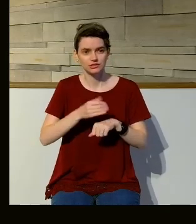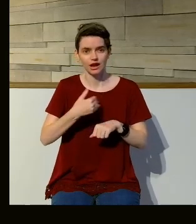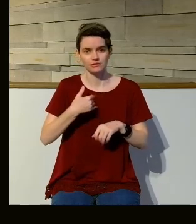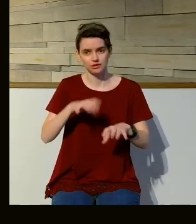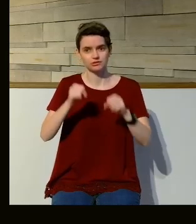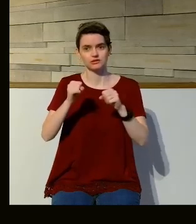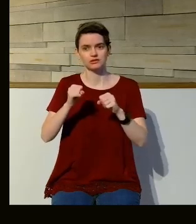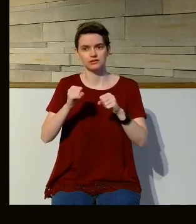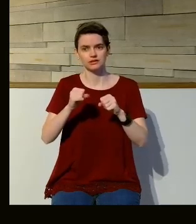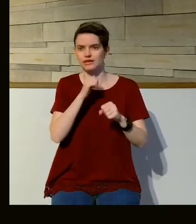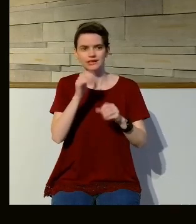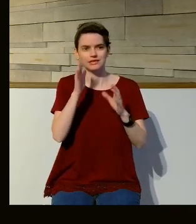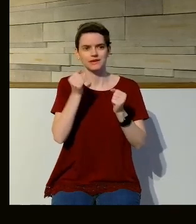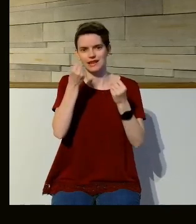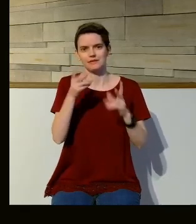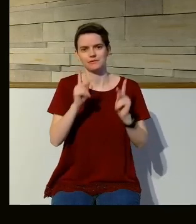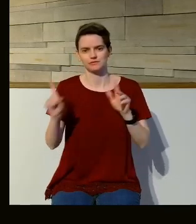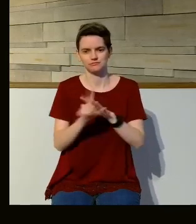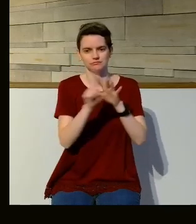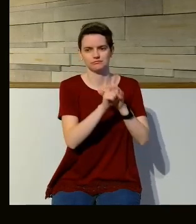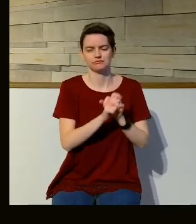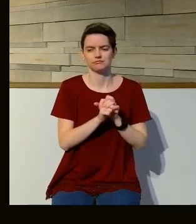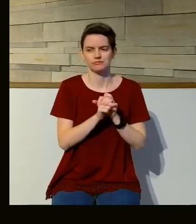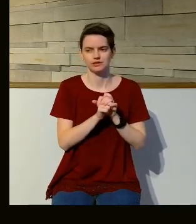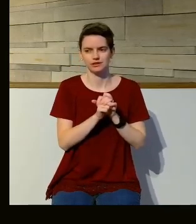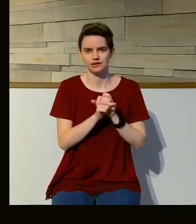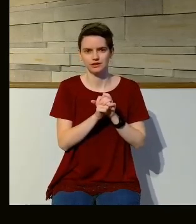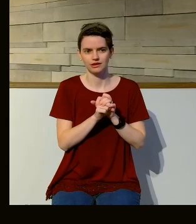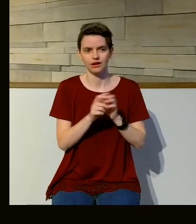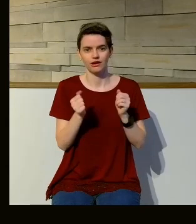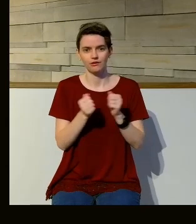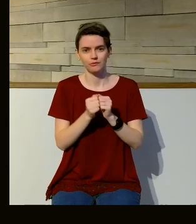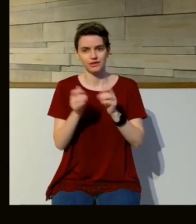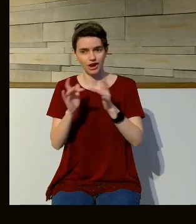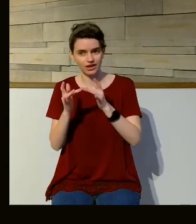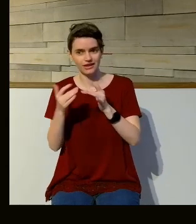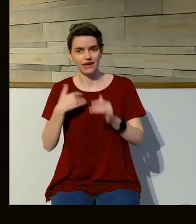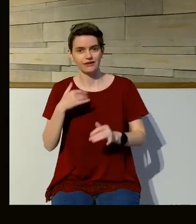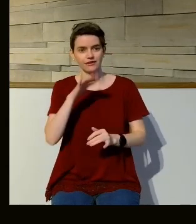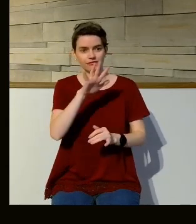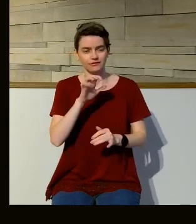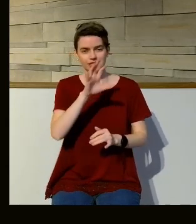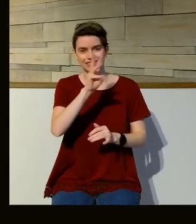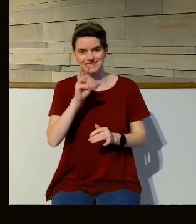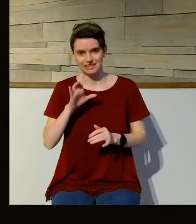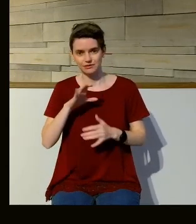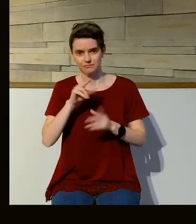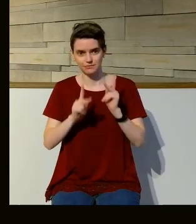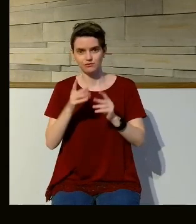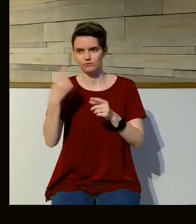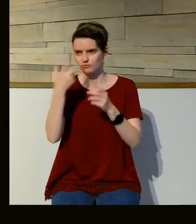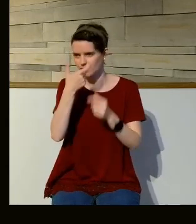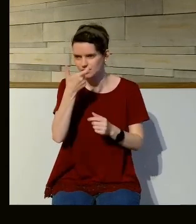wasn't my church. They didn't expect a lot of people to show up. And including an online audience, there were about 500 to 600 people watching the debate that night,